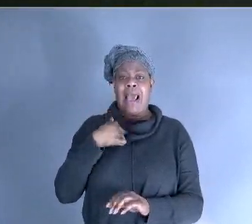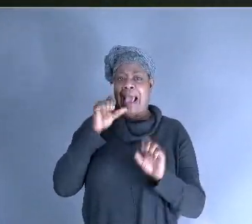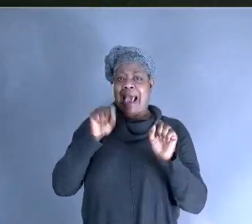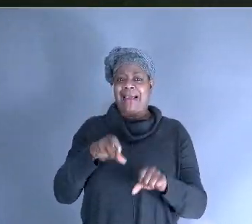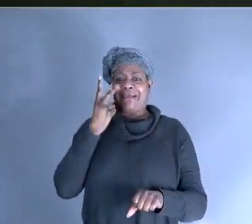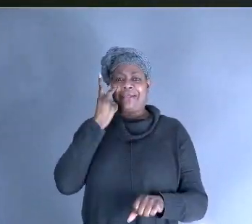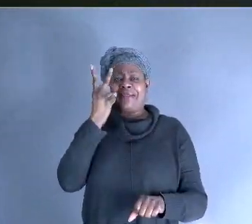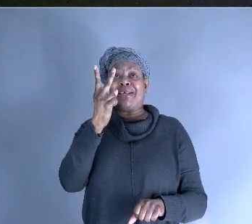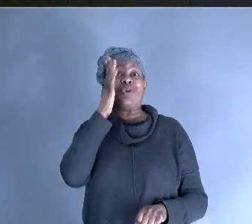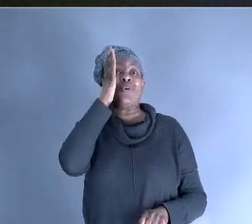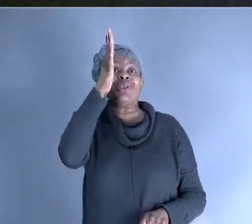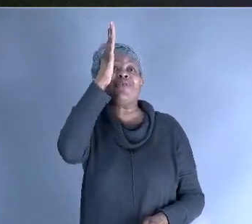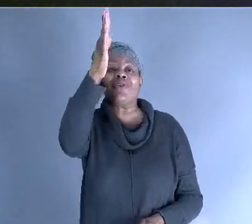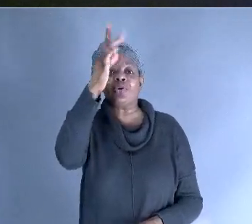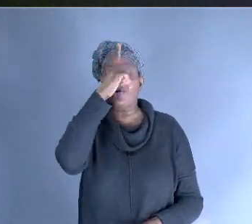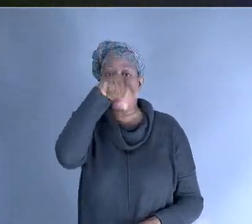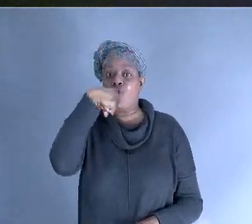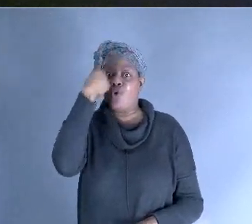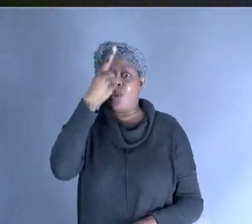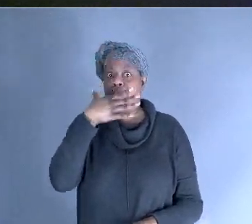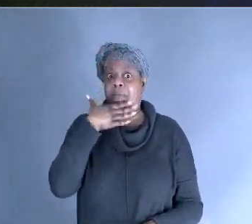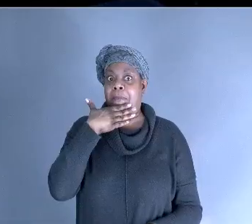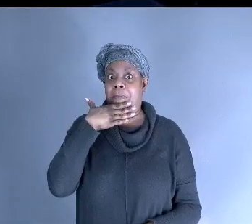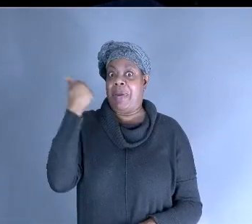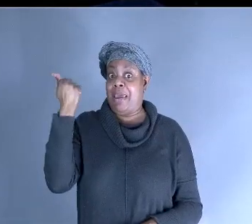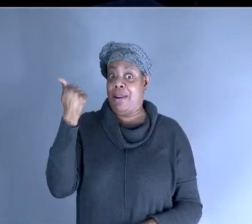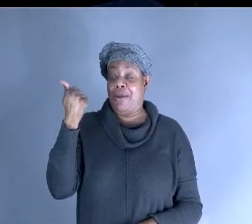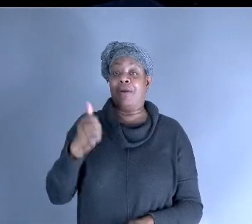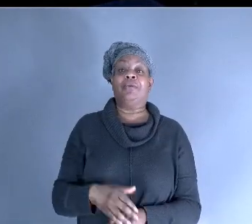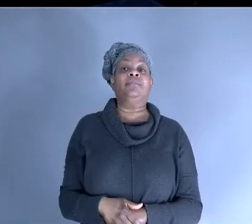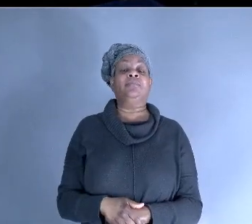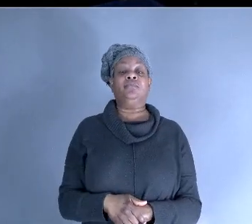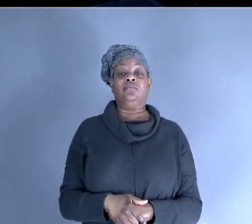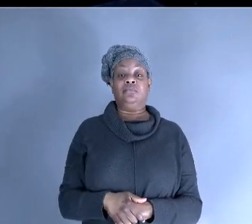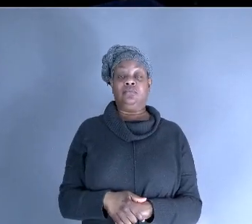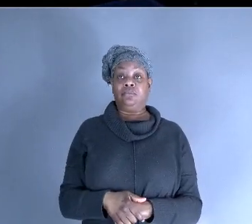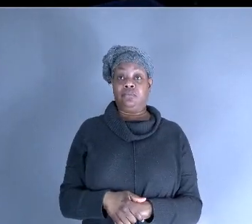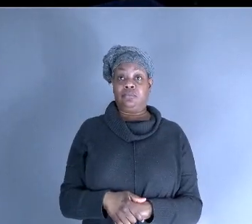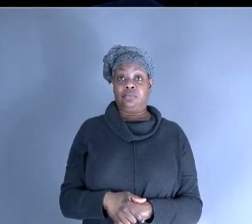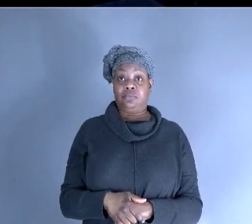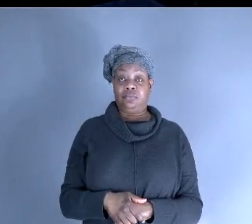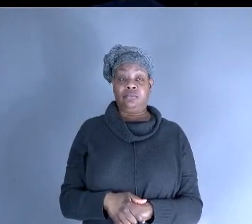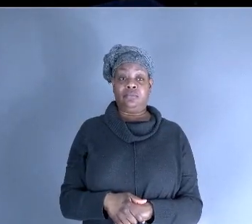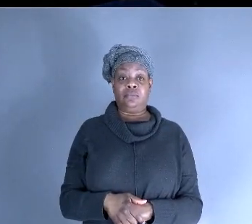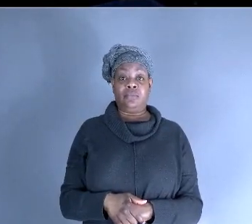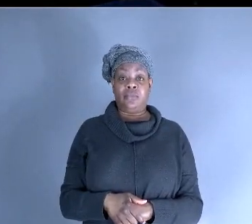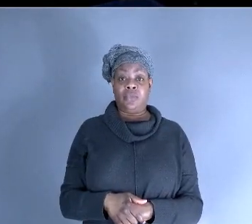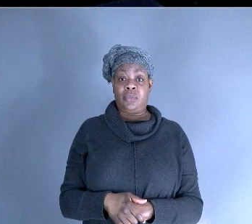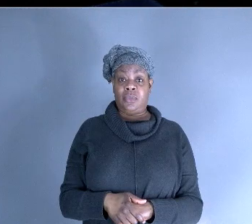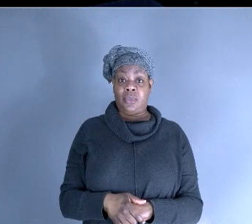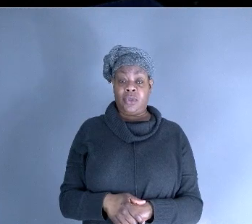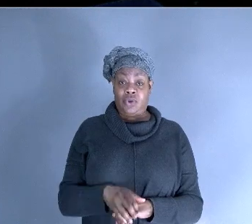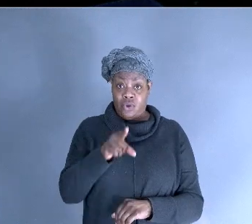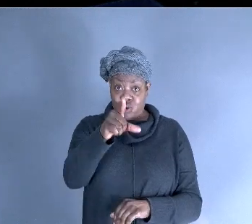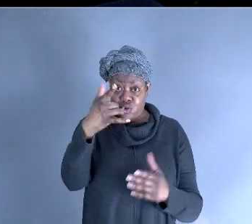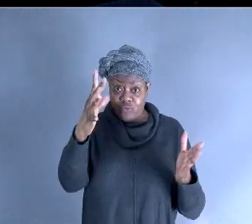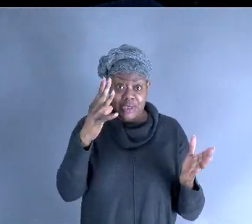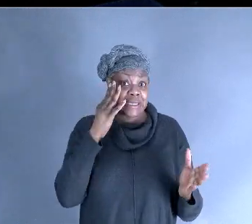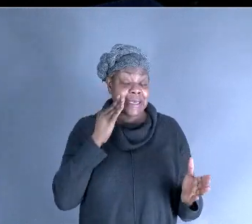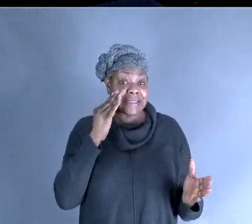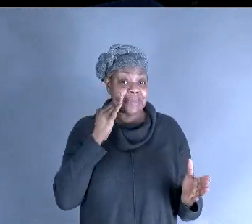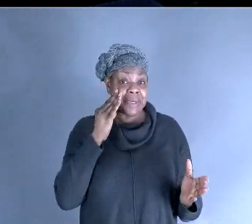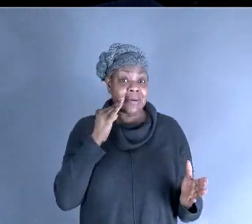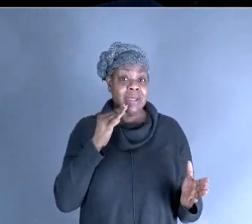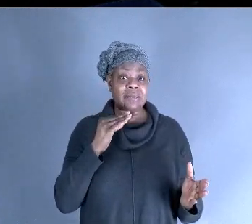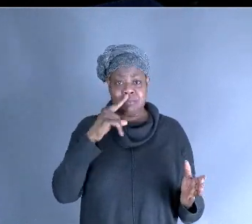you look right now. Is there anyone here that can say, Lord, my tomorrow is going to be better than my